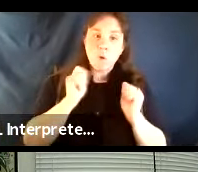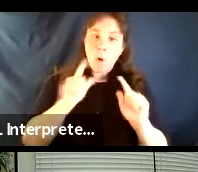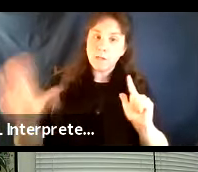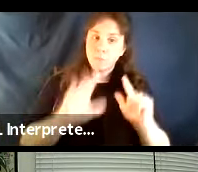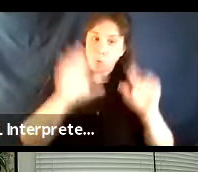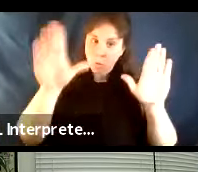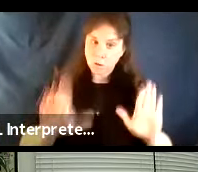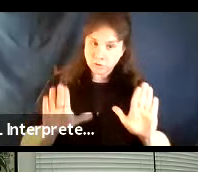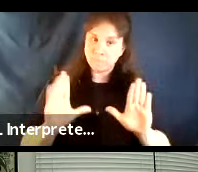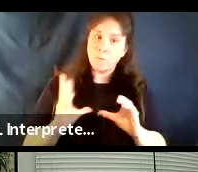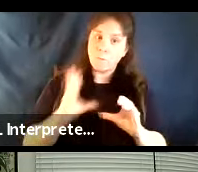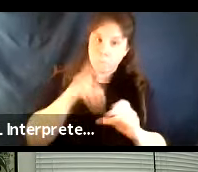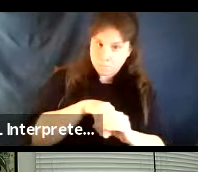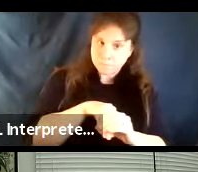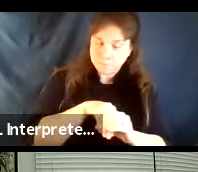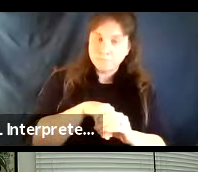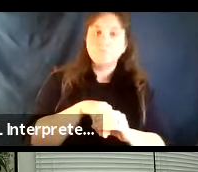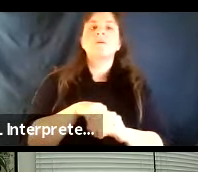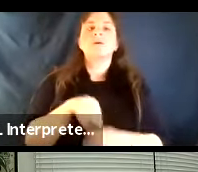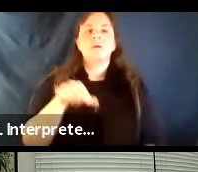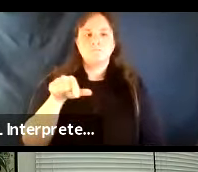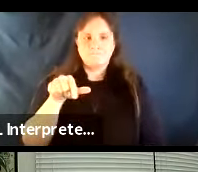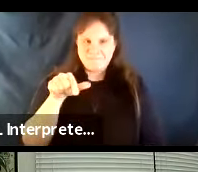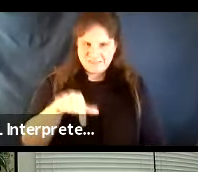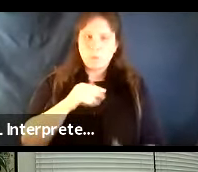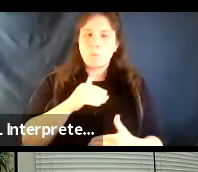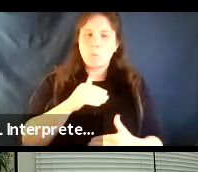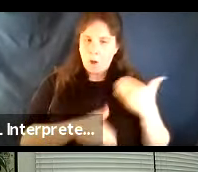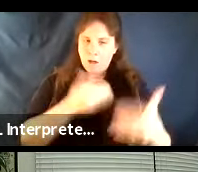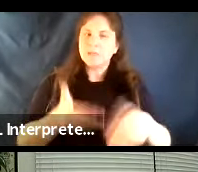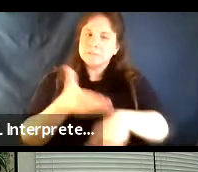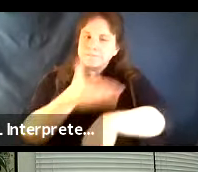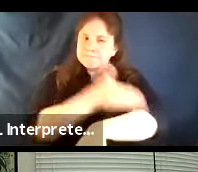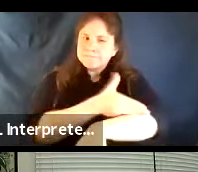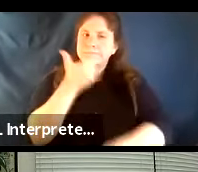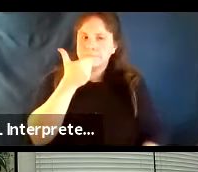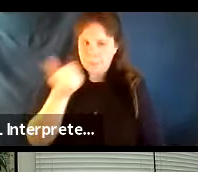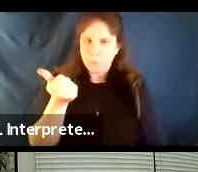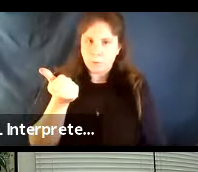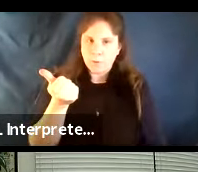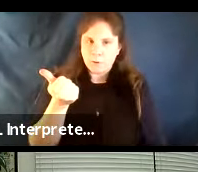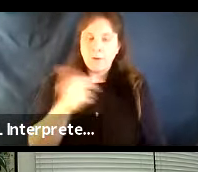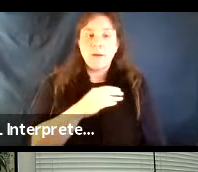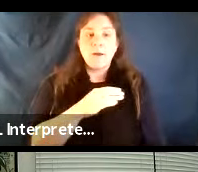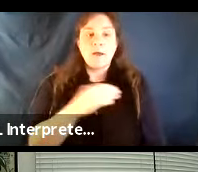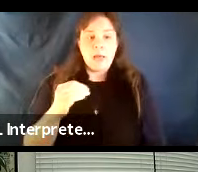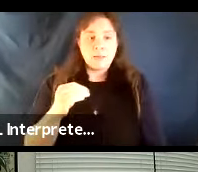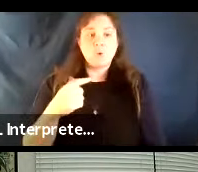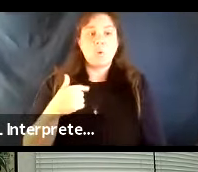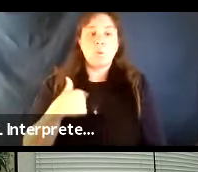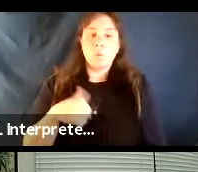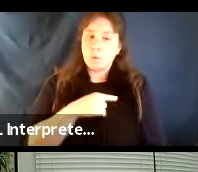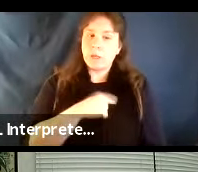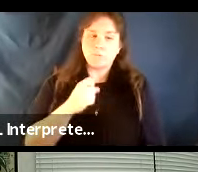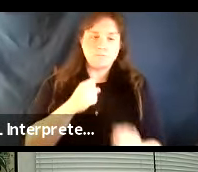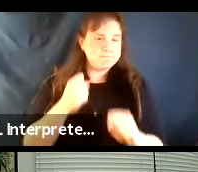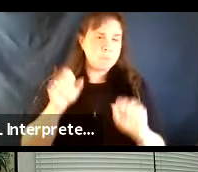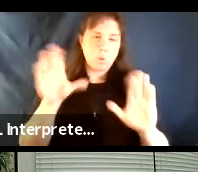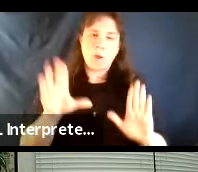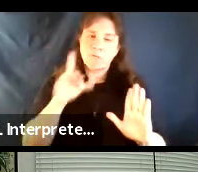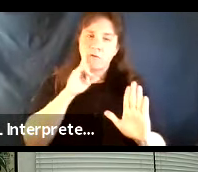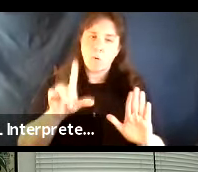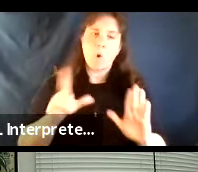participation. This is what makes this process better, and we're very grateful for the